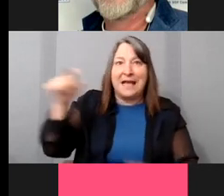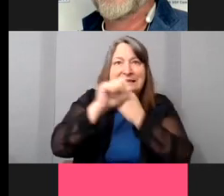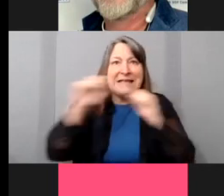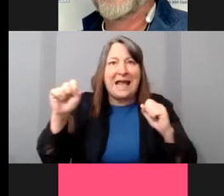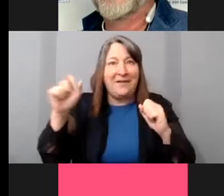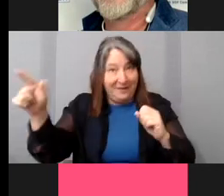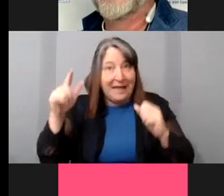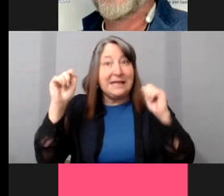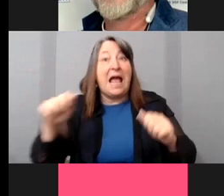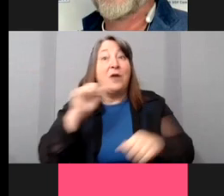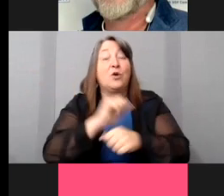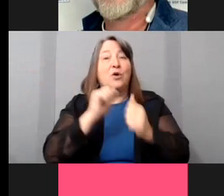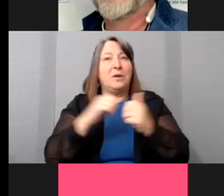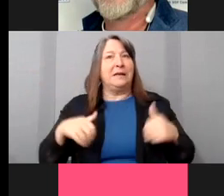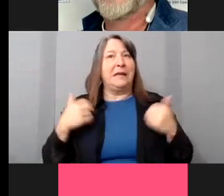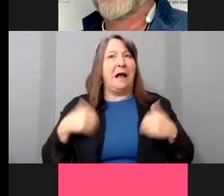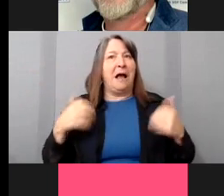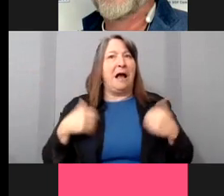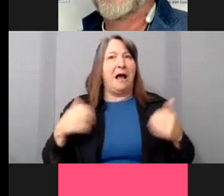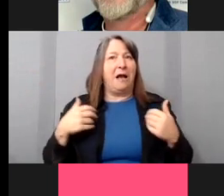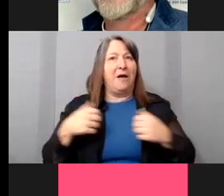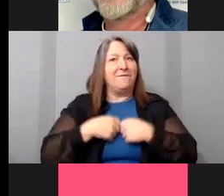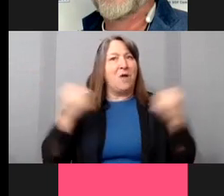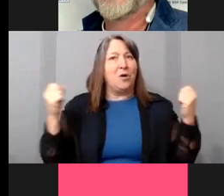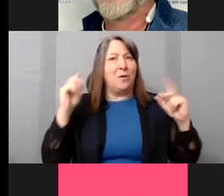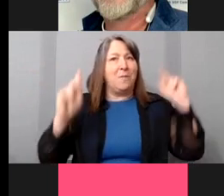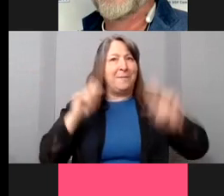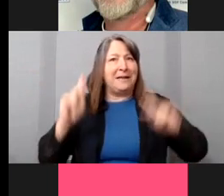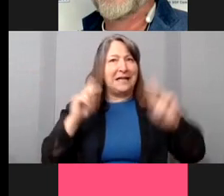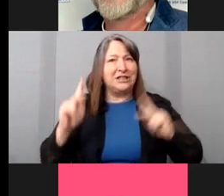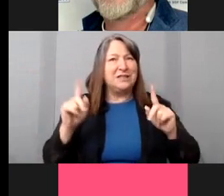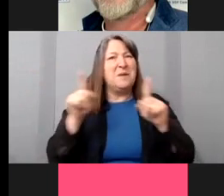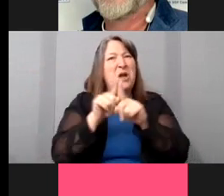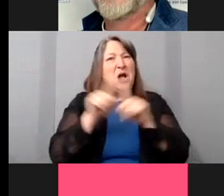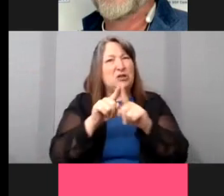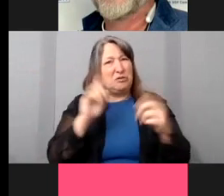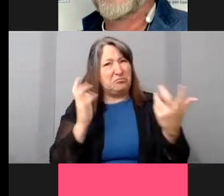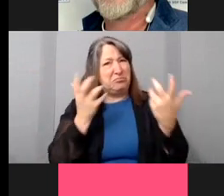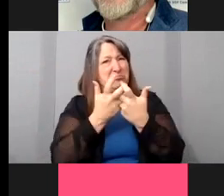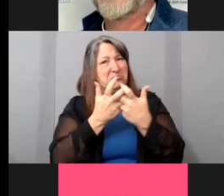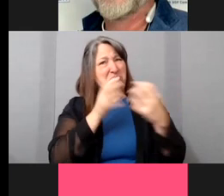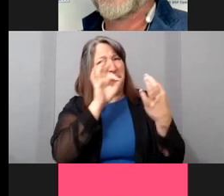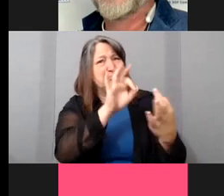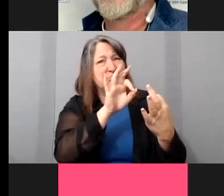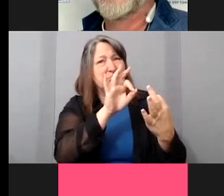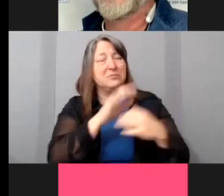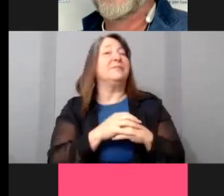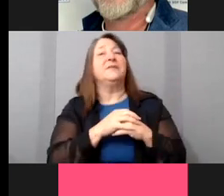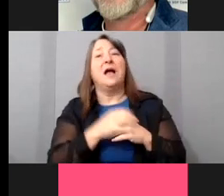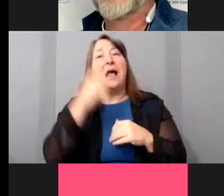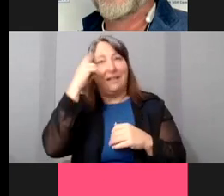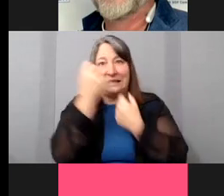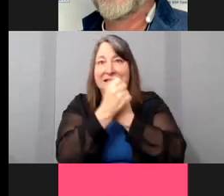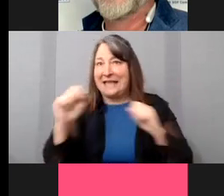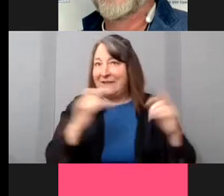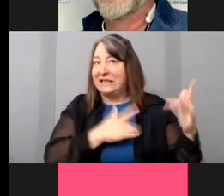and vulnerable populations? But also suitability, right? I think, obviously there are safety concerns